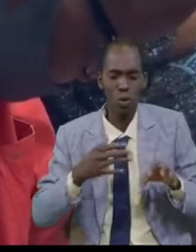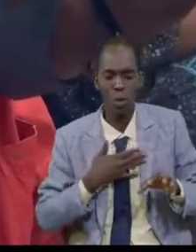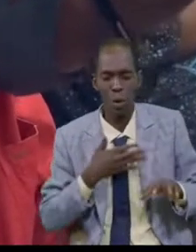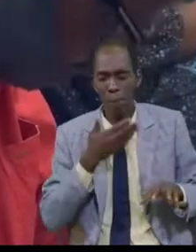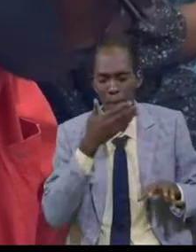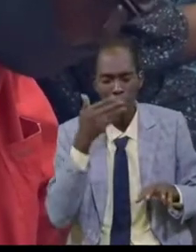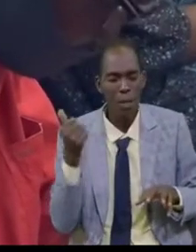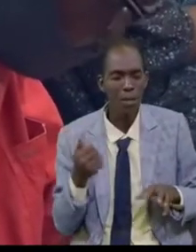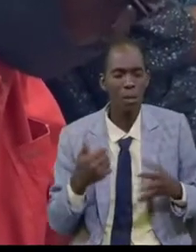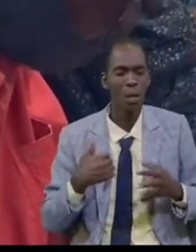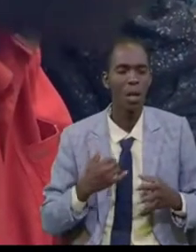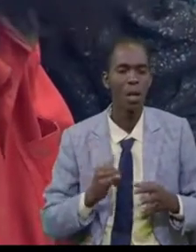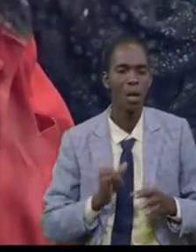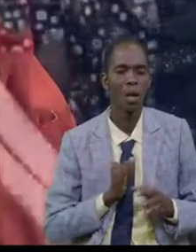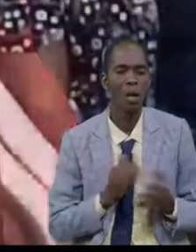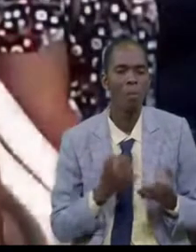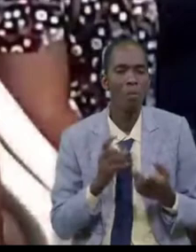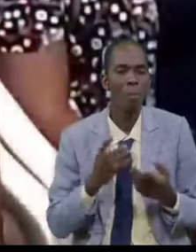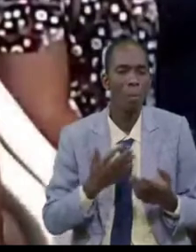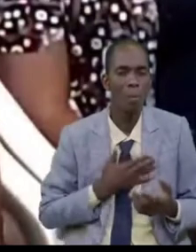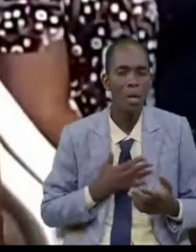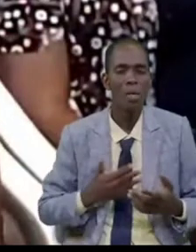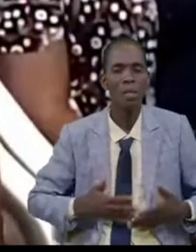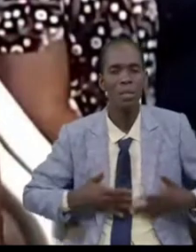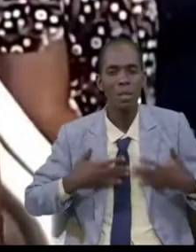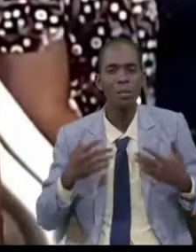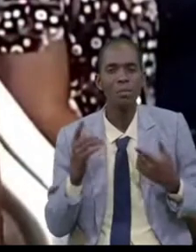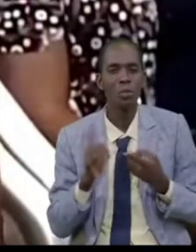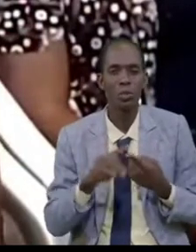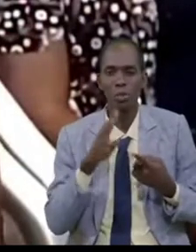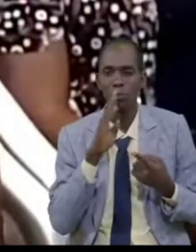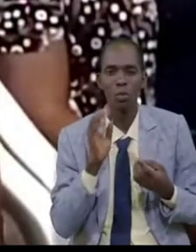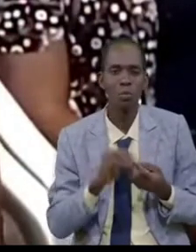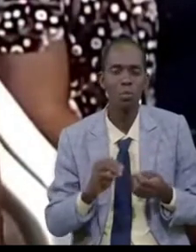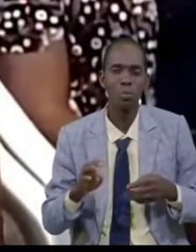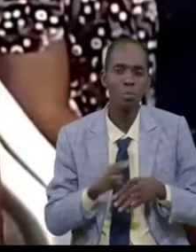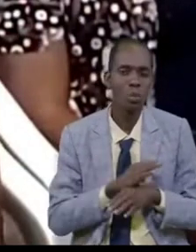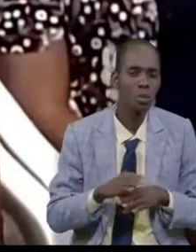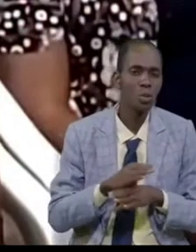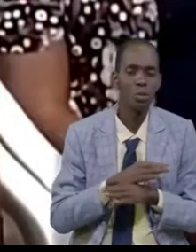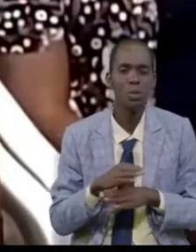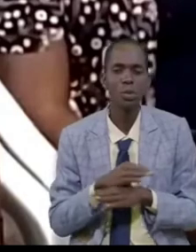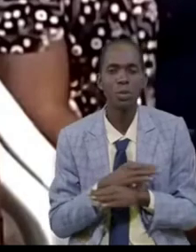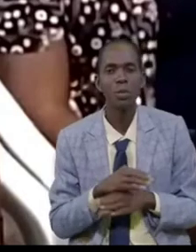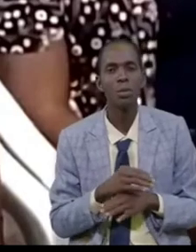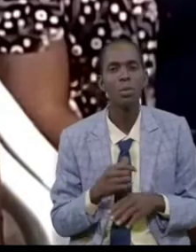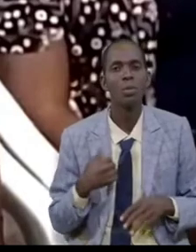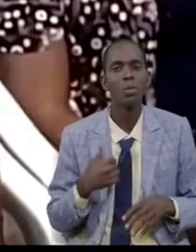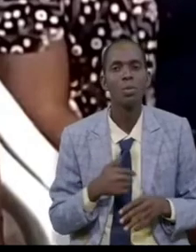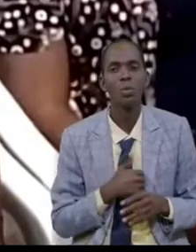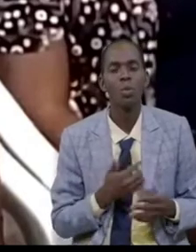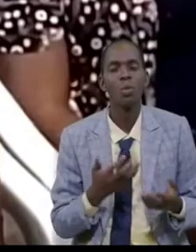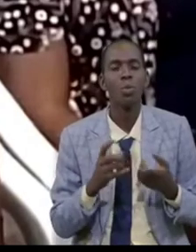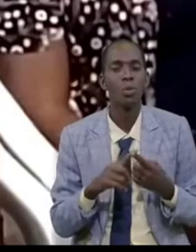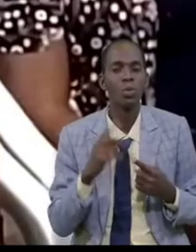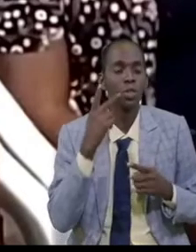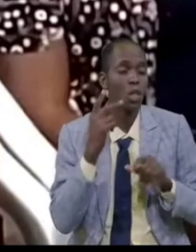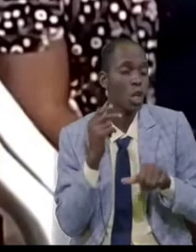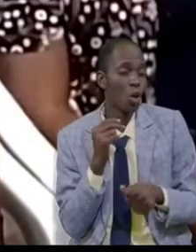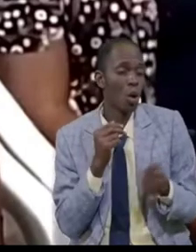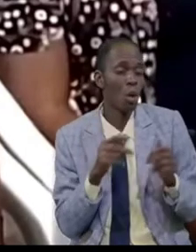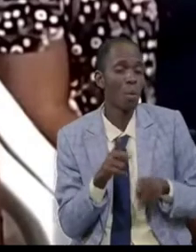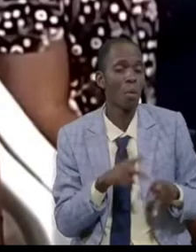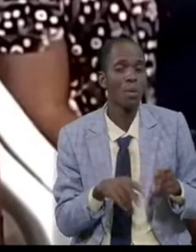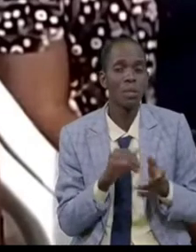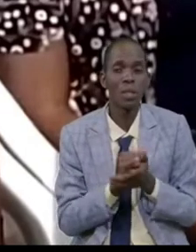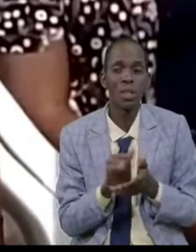good. I want to have my life busy and doing something great. We want to look at other people that they